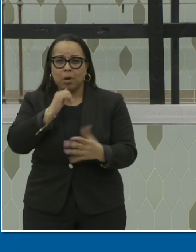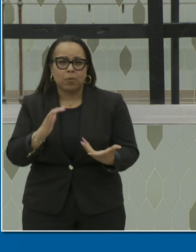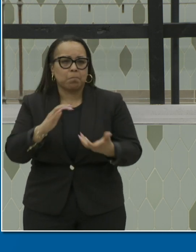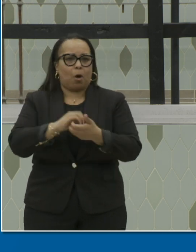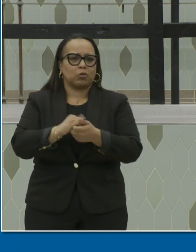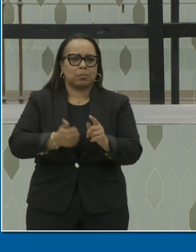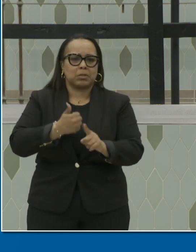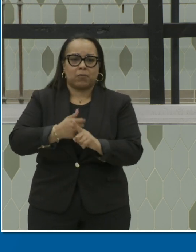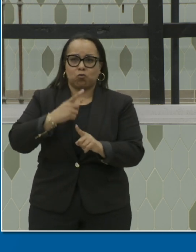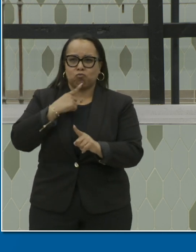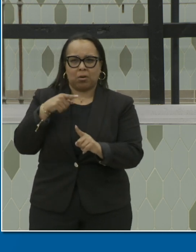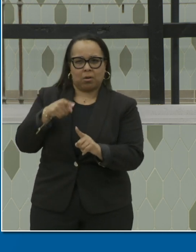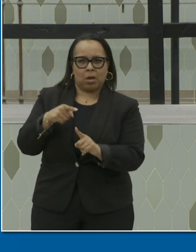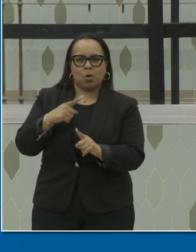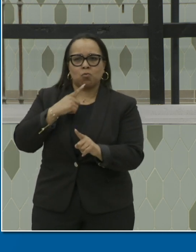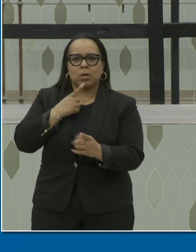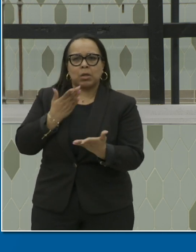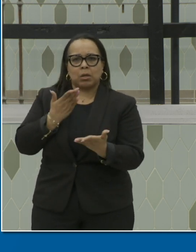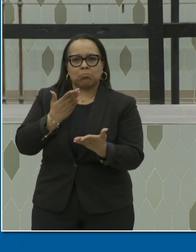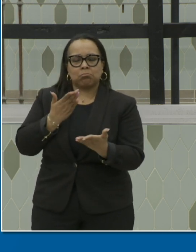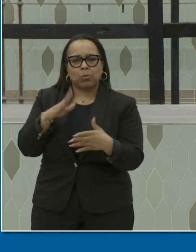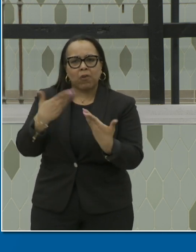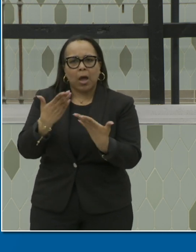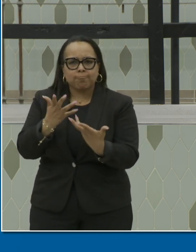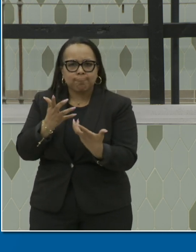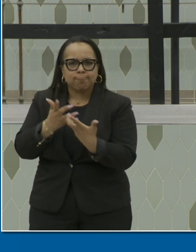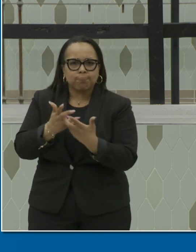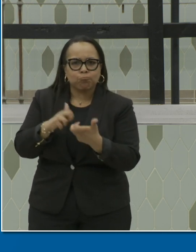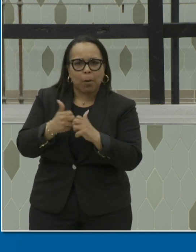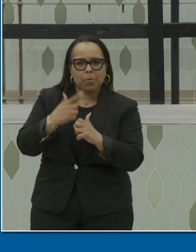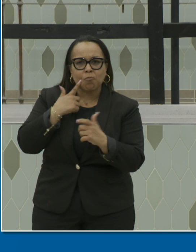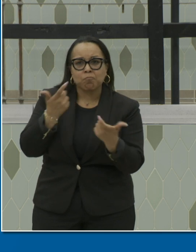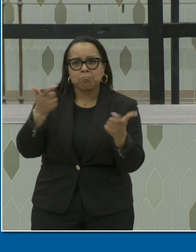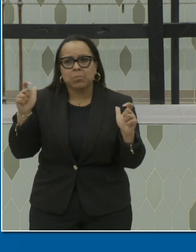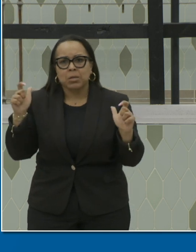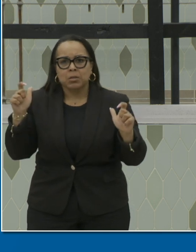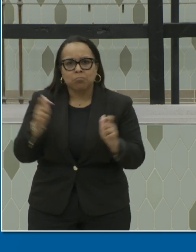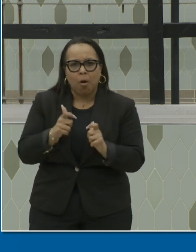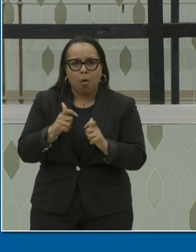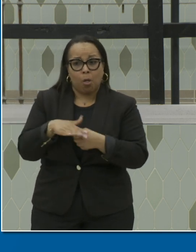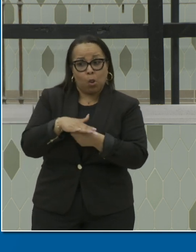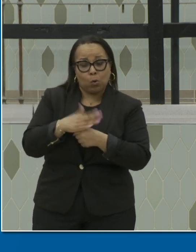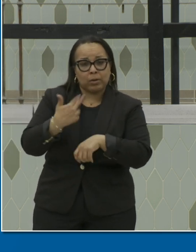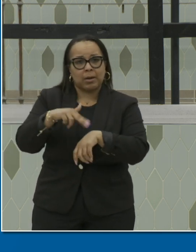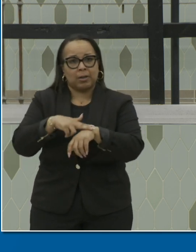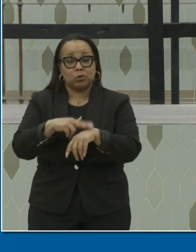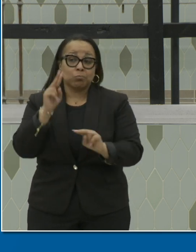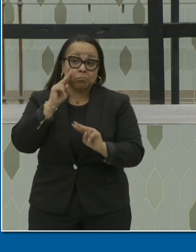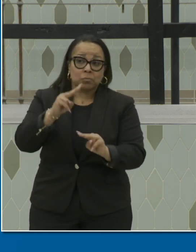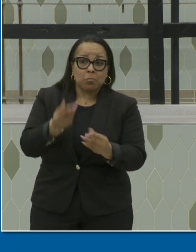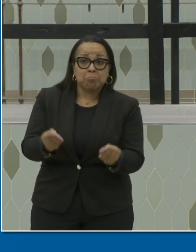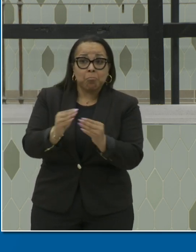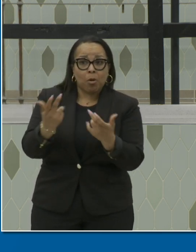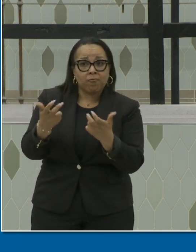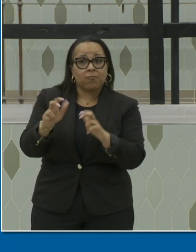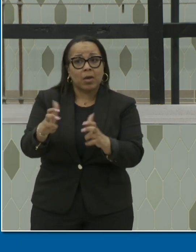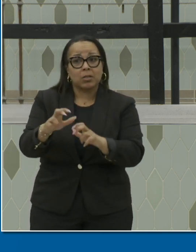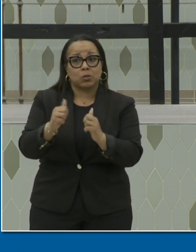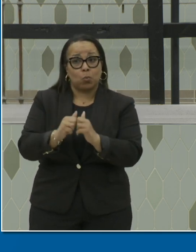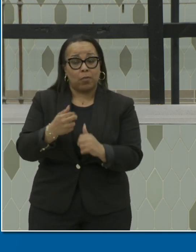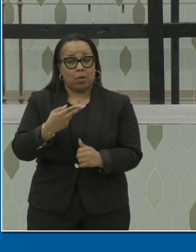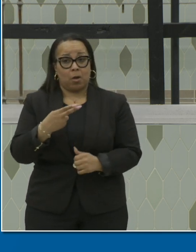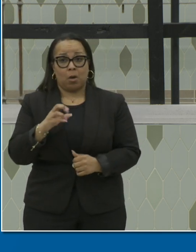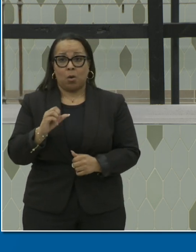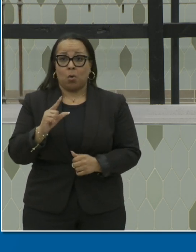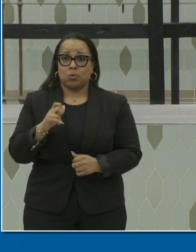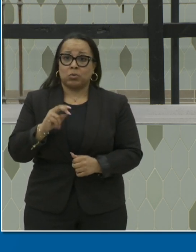partnership is a model to serve problems big and small, local and national. We look forward to continuing to invest with Holston